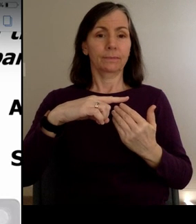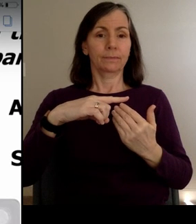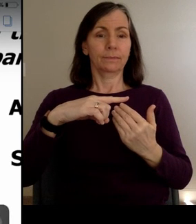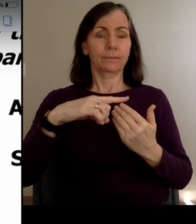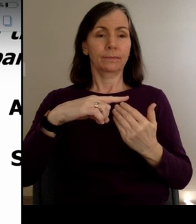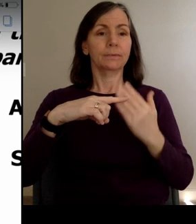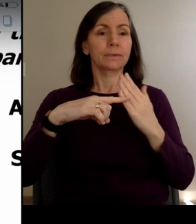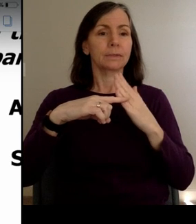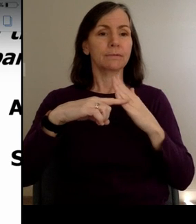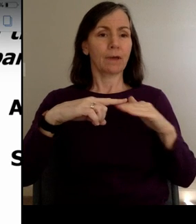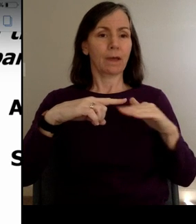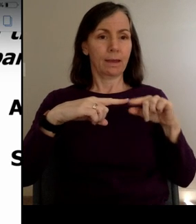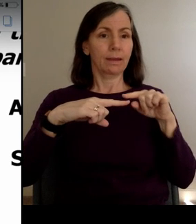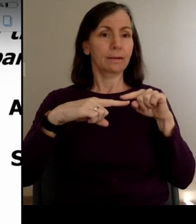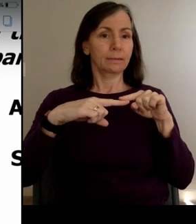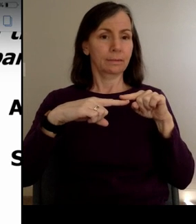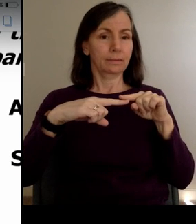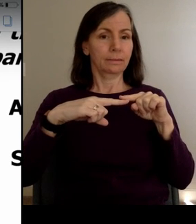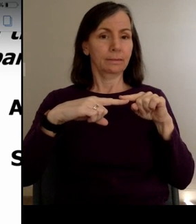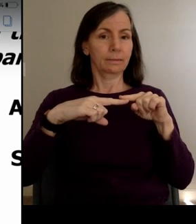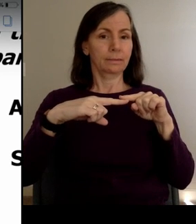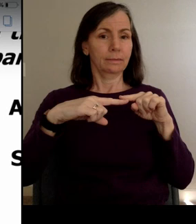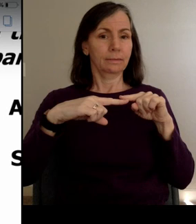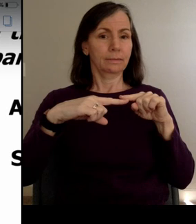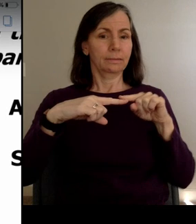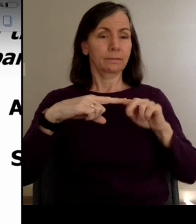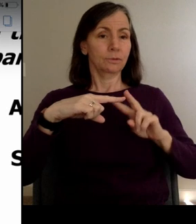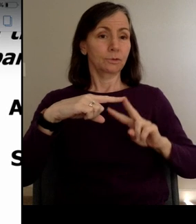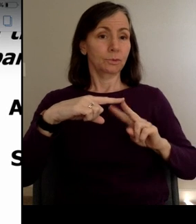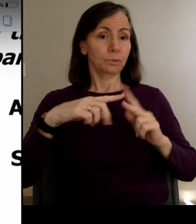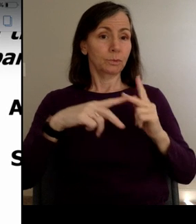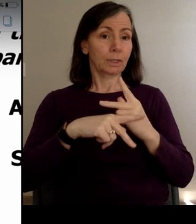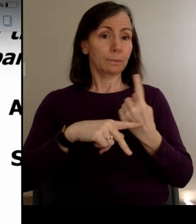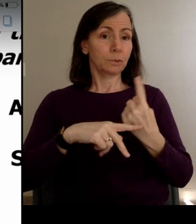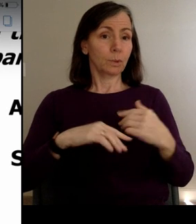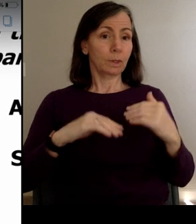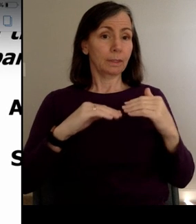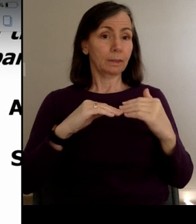divided by 2 times 1 is 2.